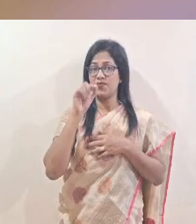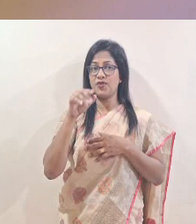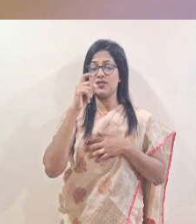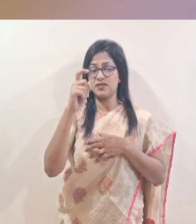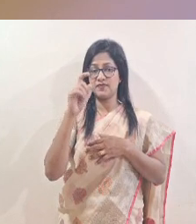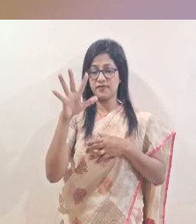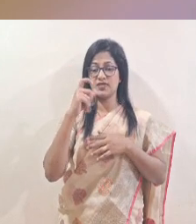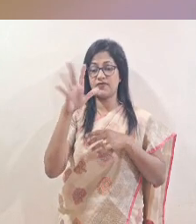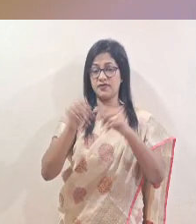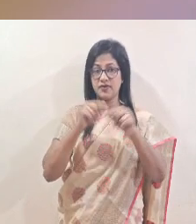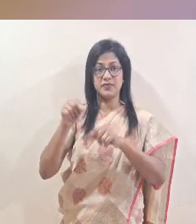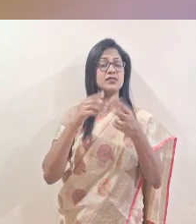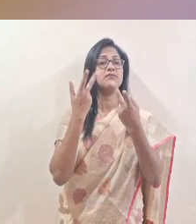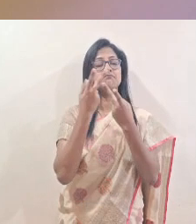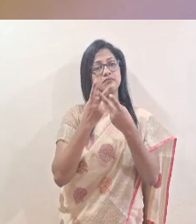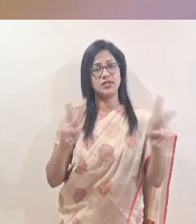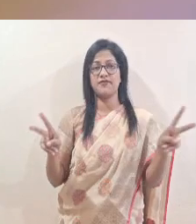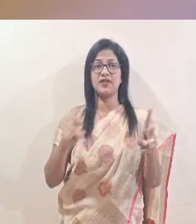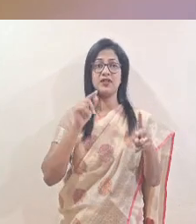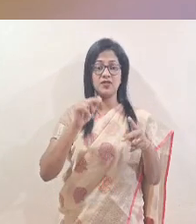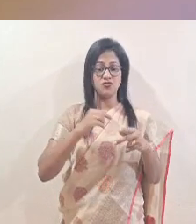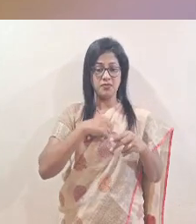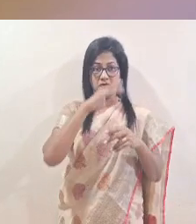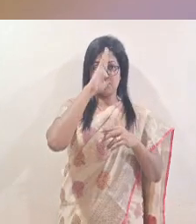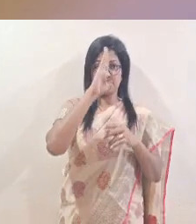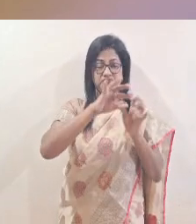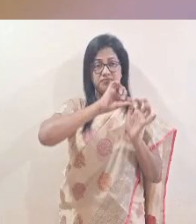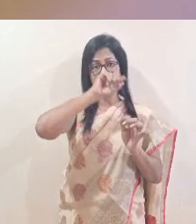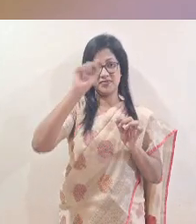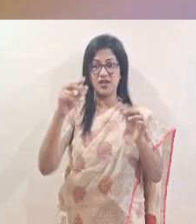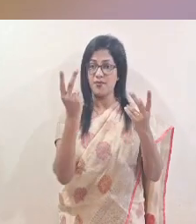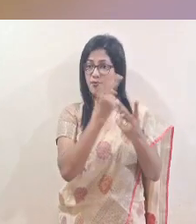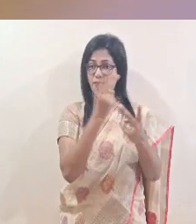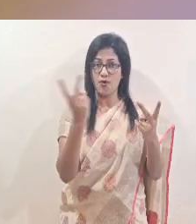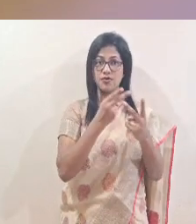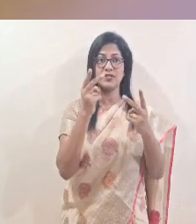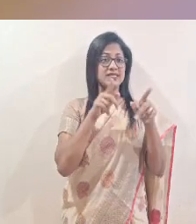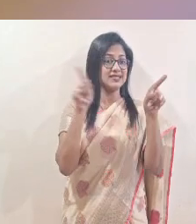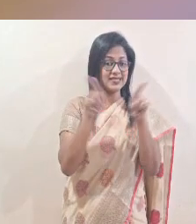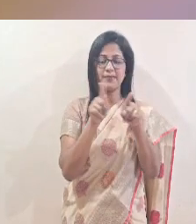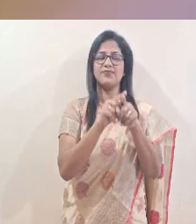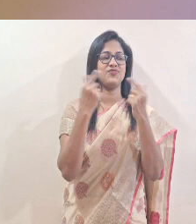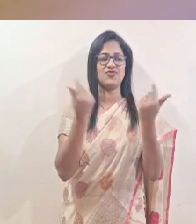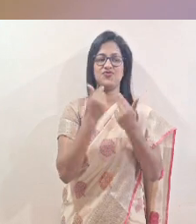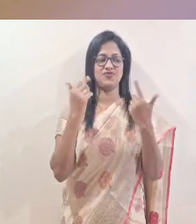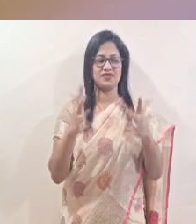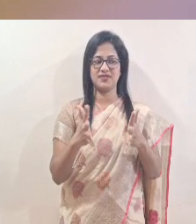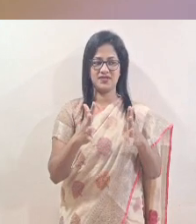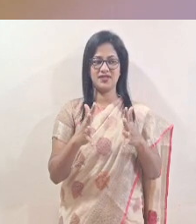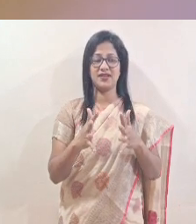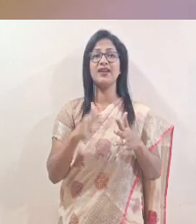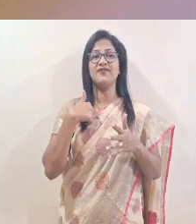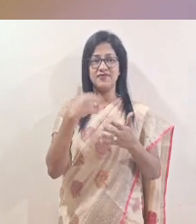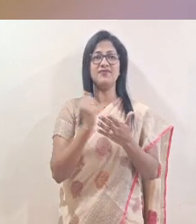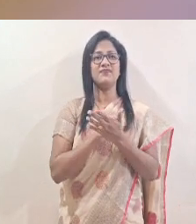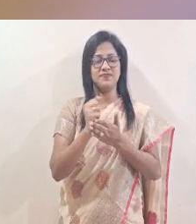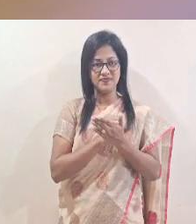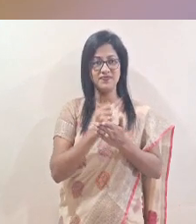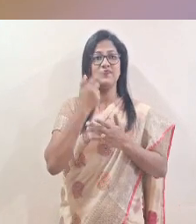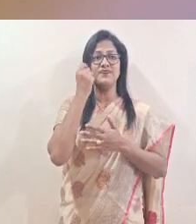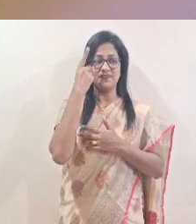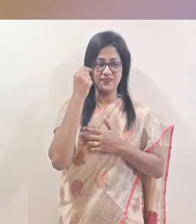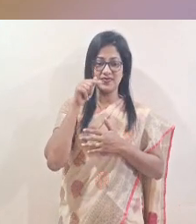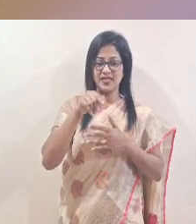in the 75% coverage, it will be different. So I cannot just directly go and use both of them as similar. So we have